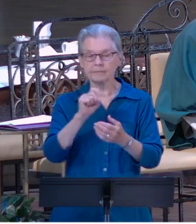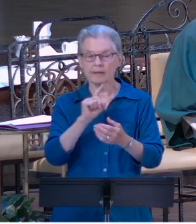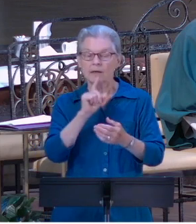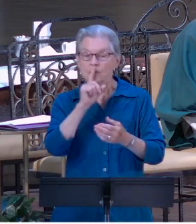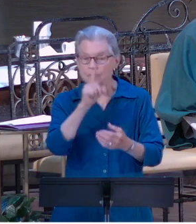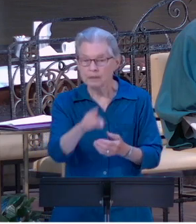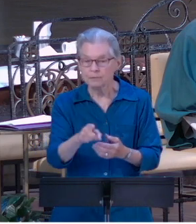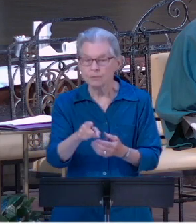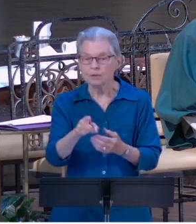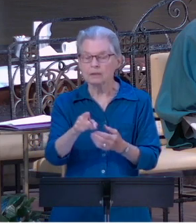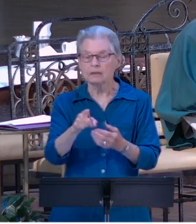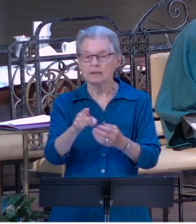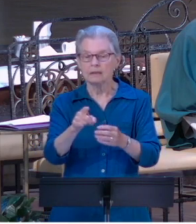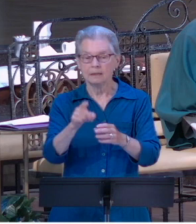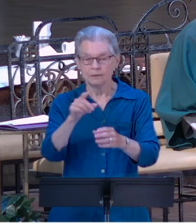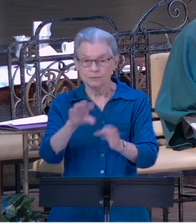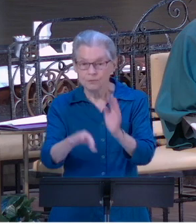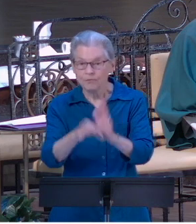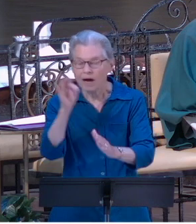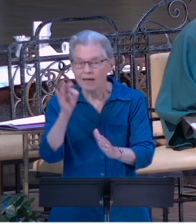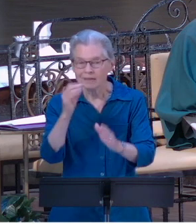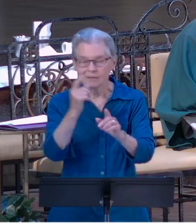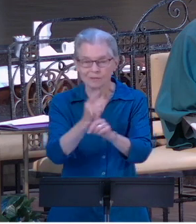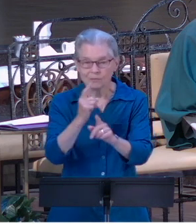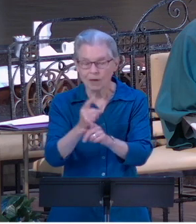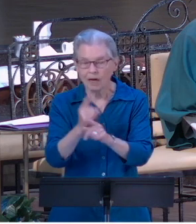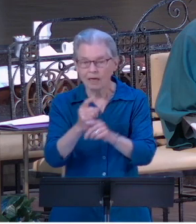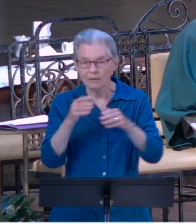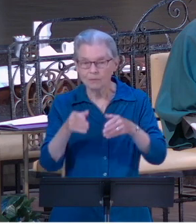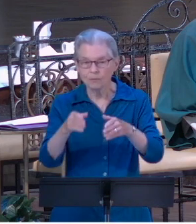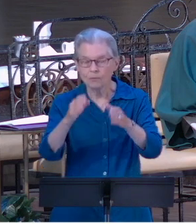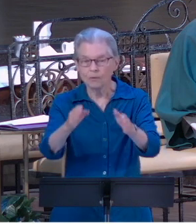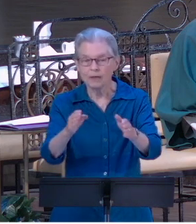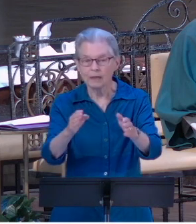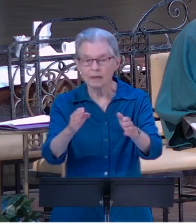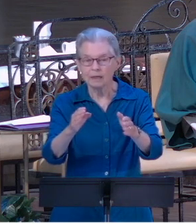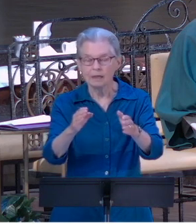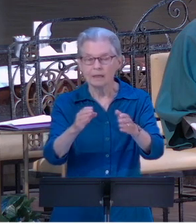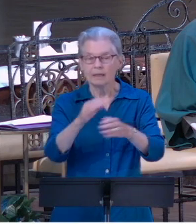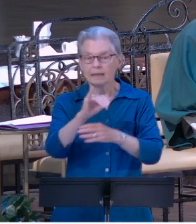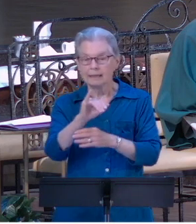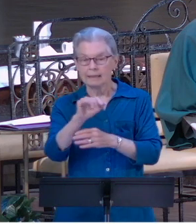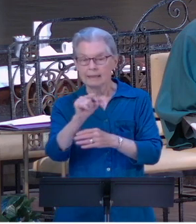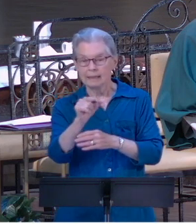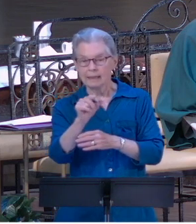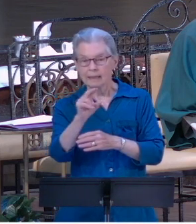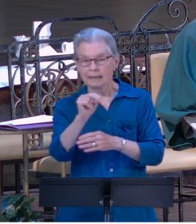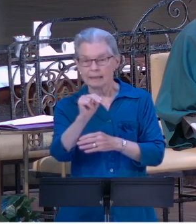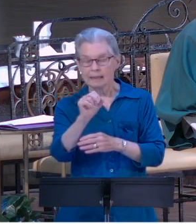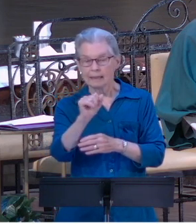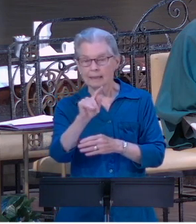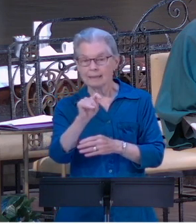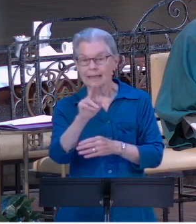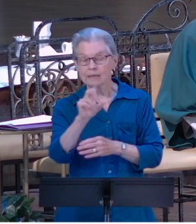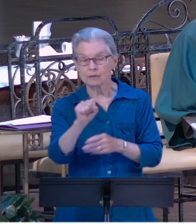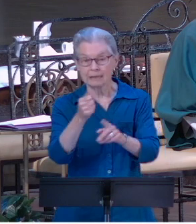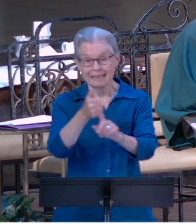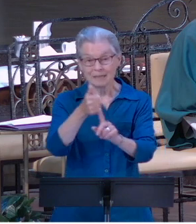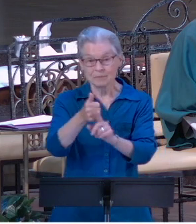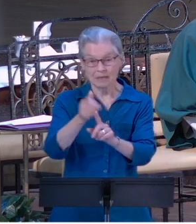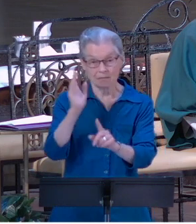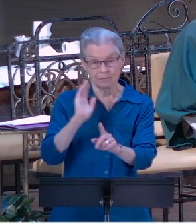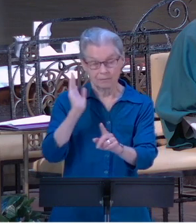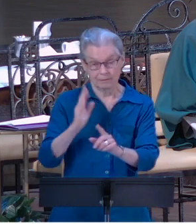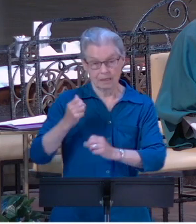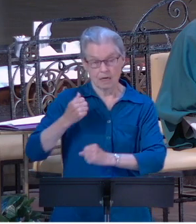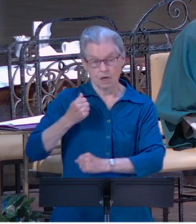the kingdom of heaven, but he finally laid down his life as a vainglory soldier